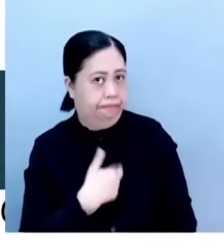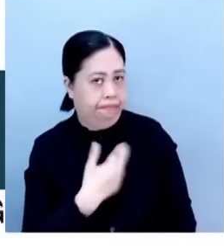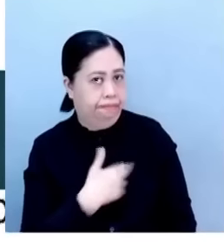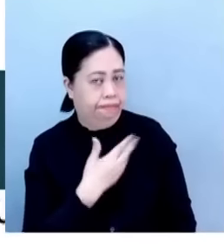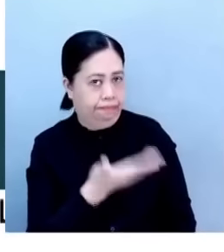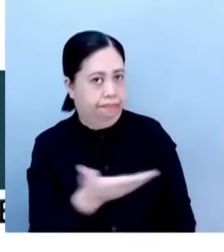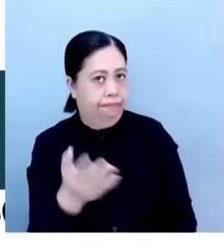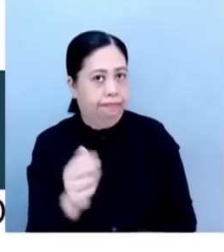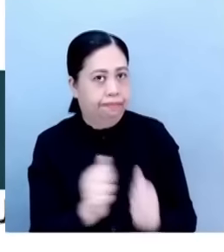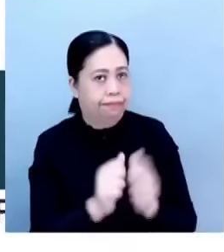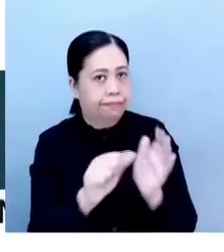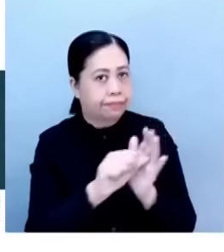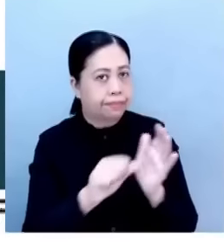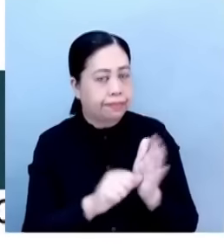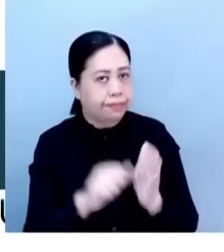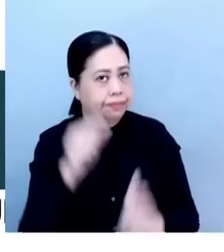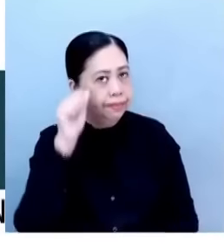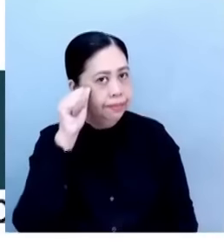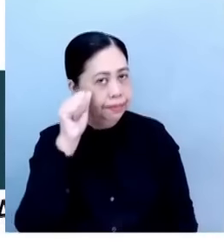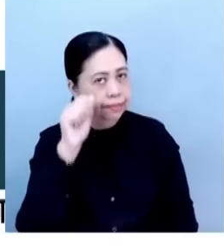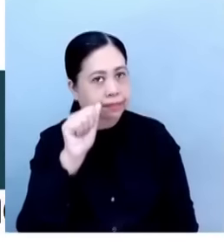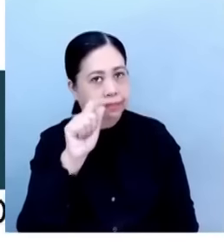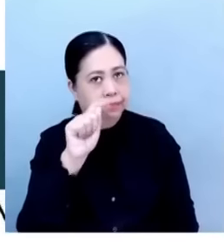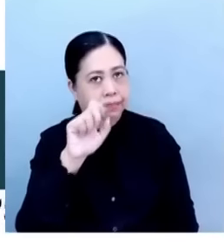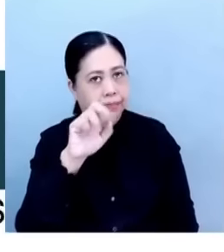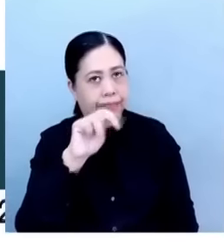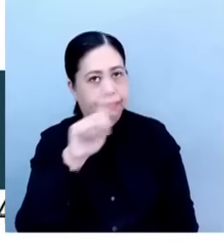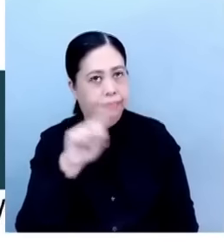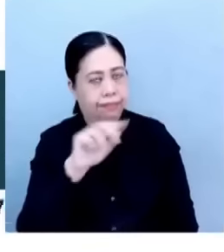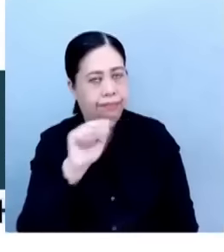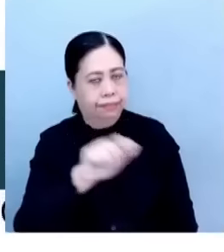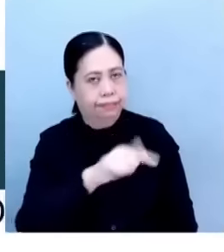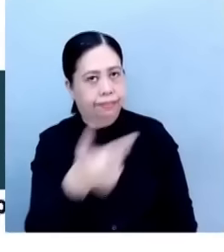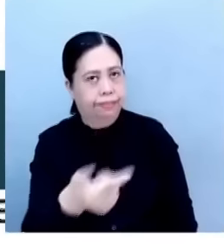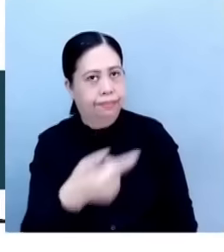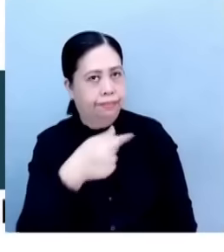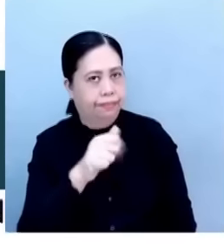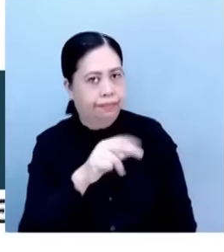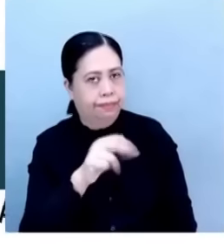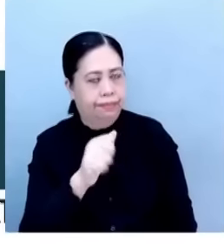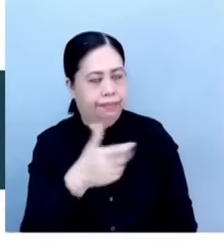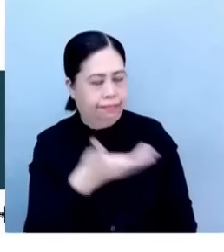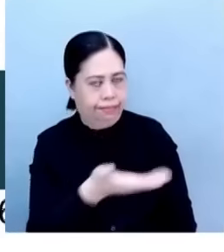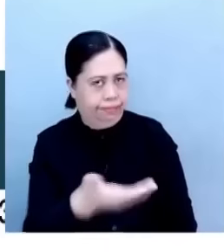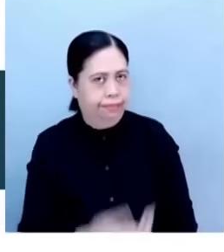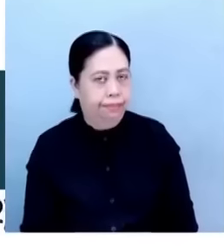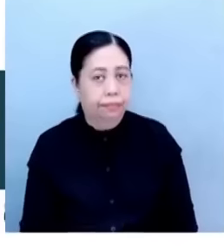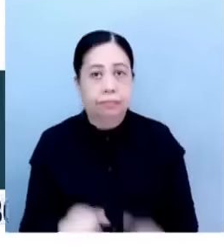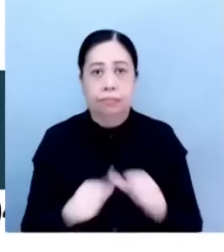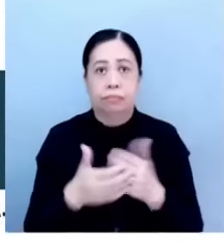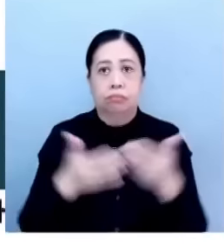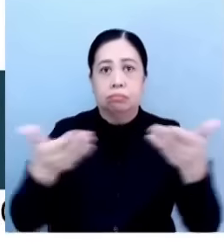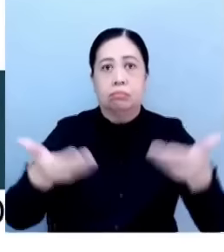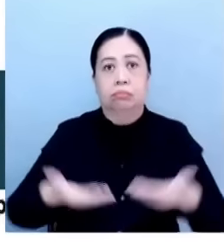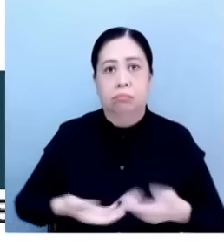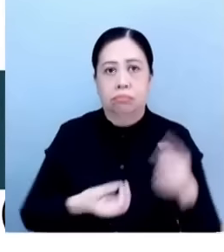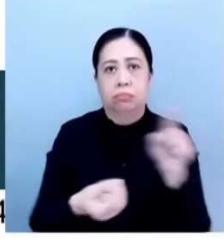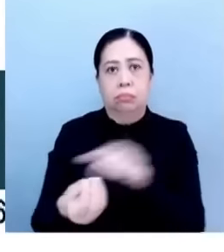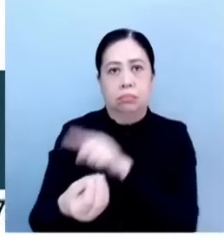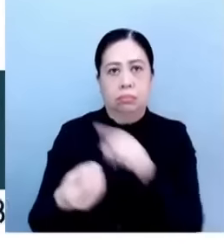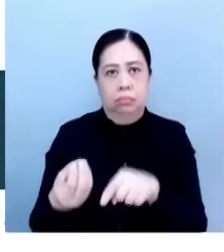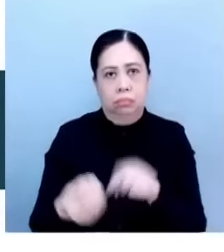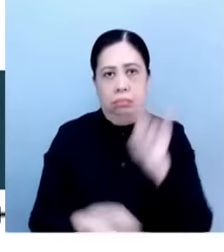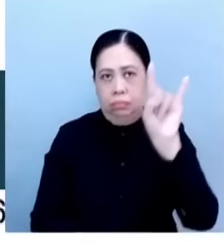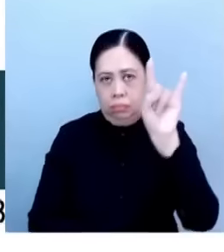with Attorney Atienza first and then to Attorney Gana. Go ahead. Well, everybody is welcome to criticize the ad.